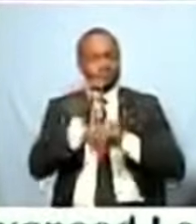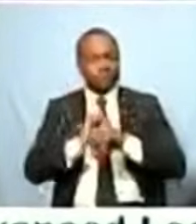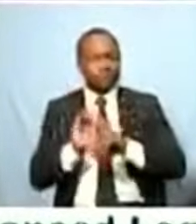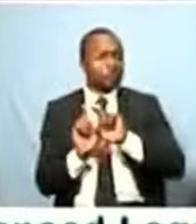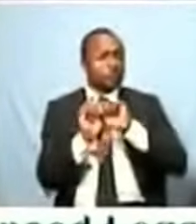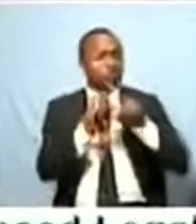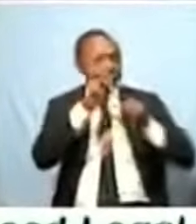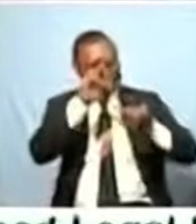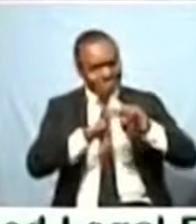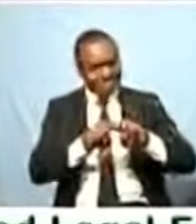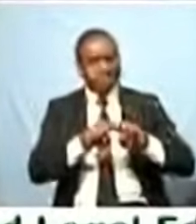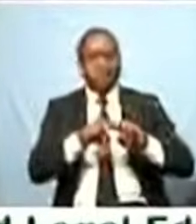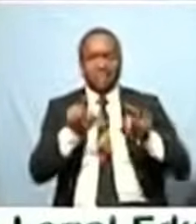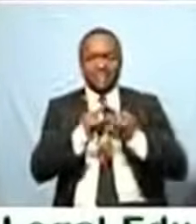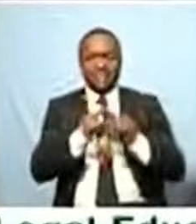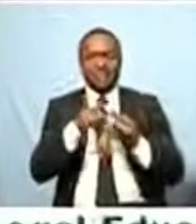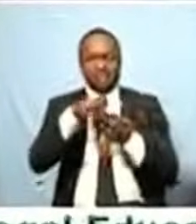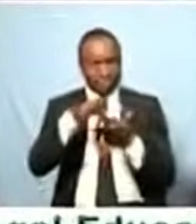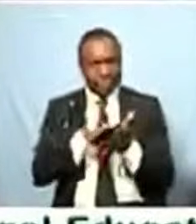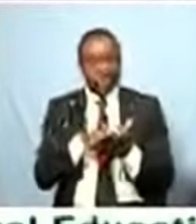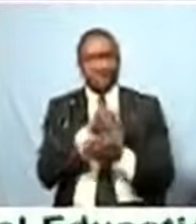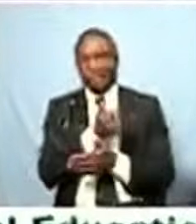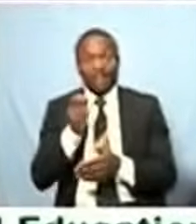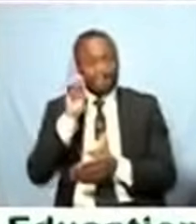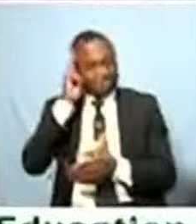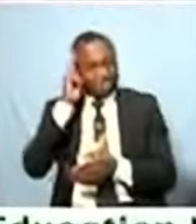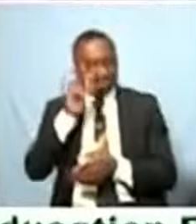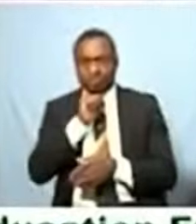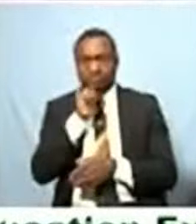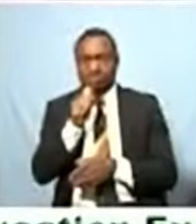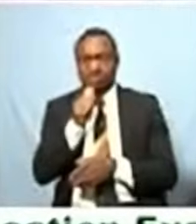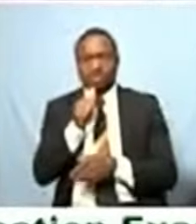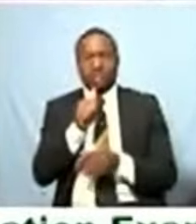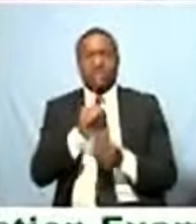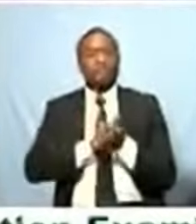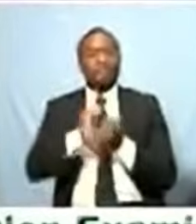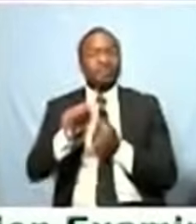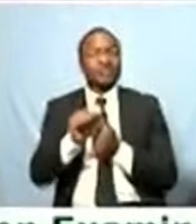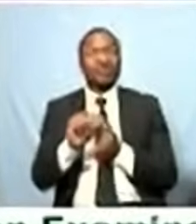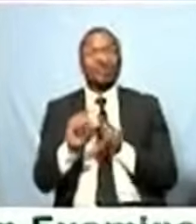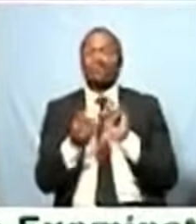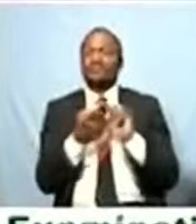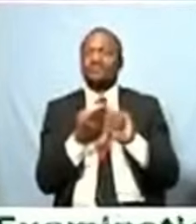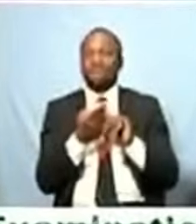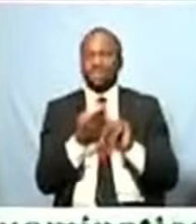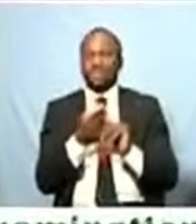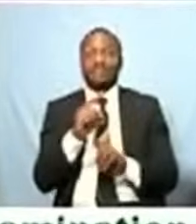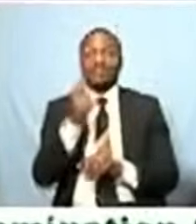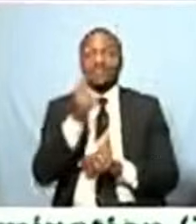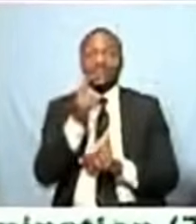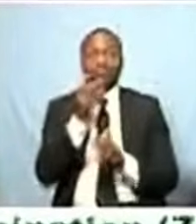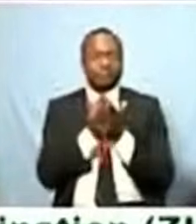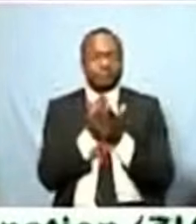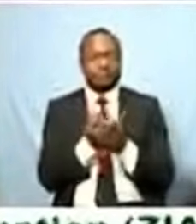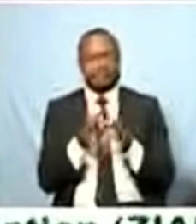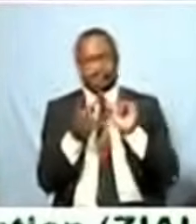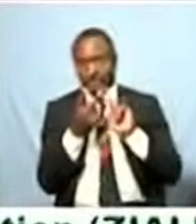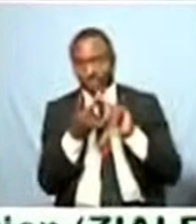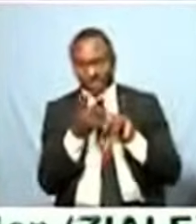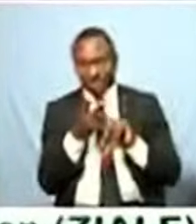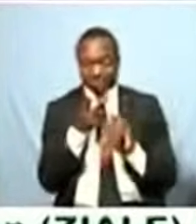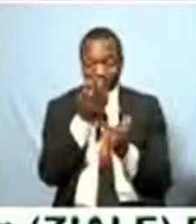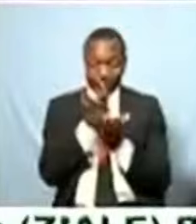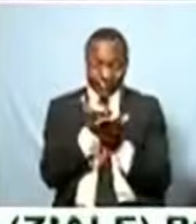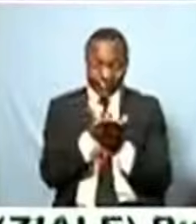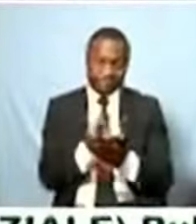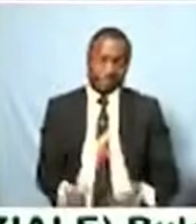and sit for those exams? For whatever reason, they did not make it. So that is my first submission. My second submission, Madam Speaker,